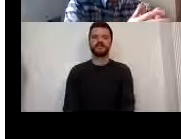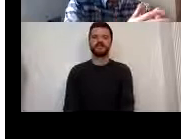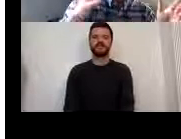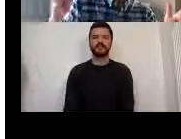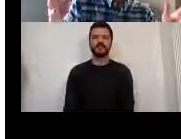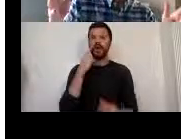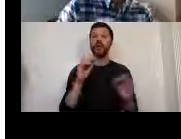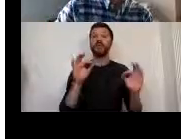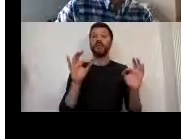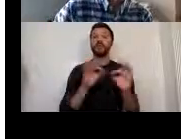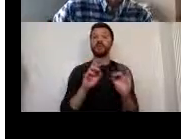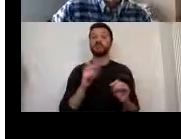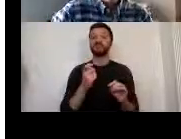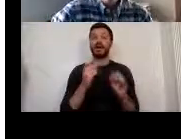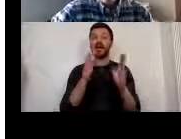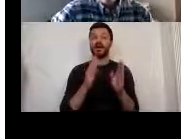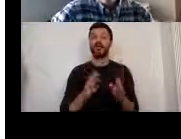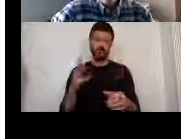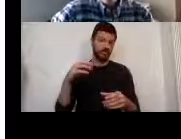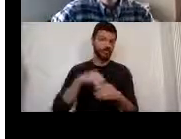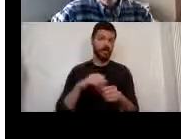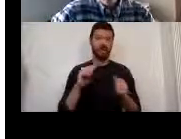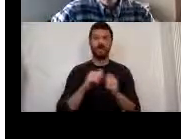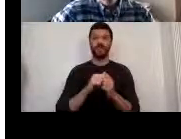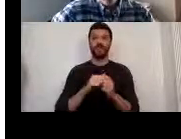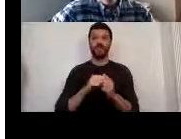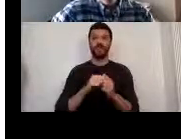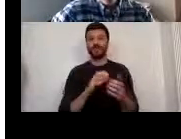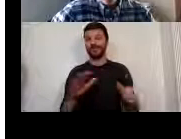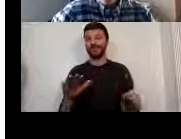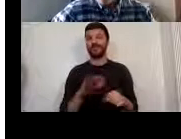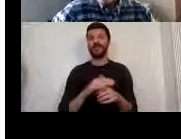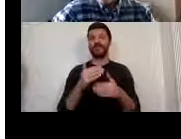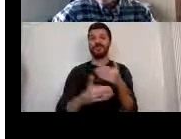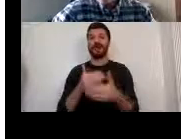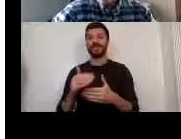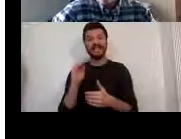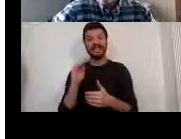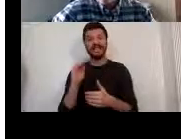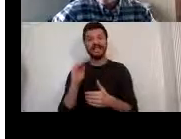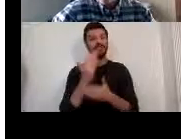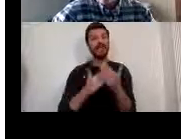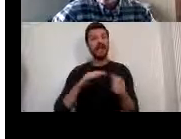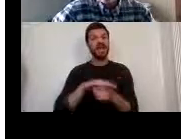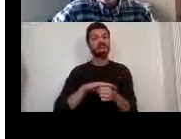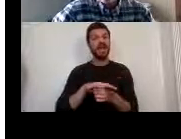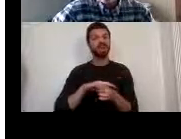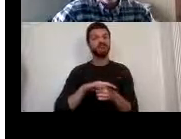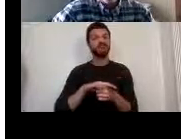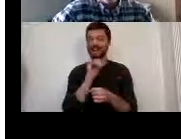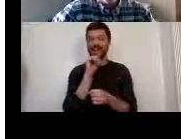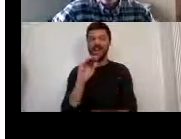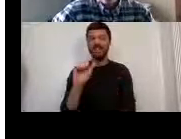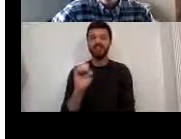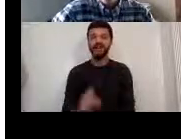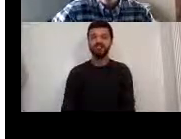an active part of the entire process, it turned out at a couple of sites that wasn't necessarily the case. It was important to